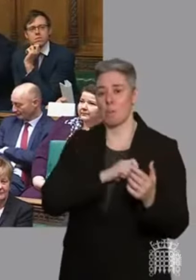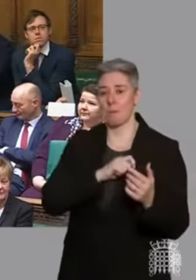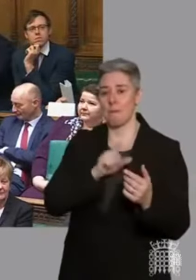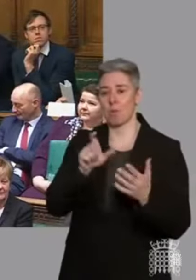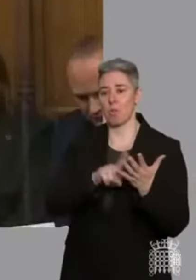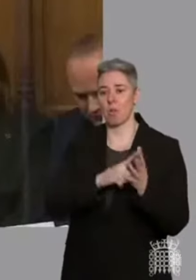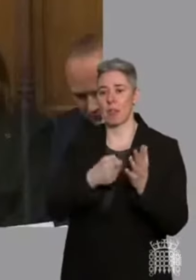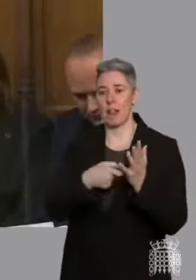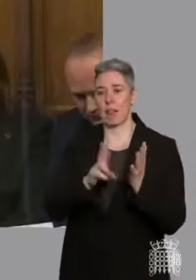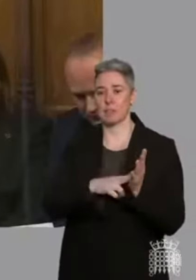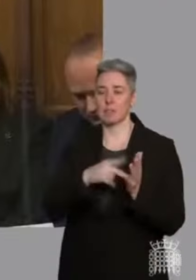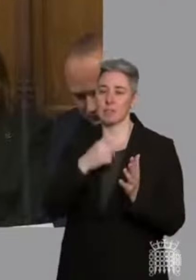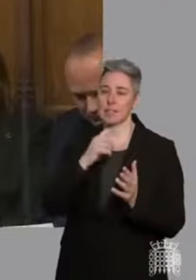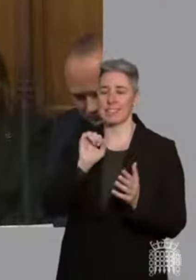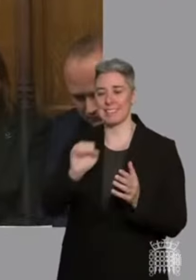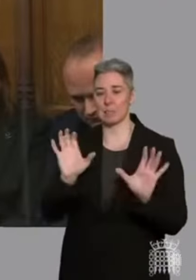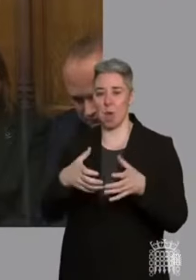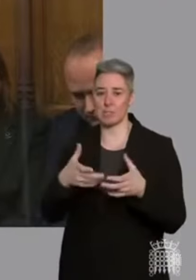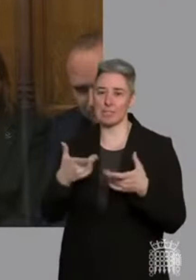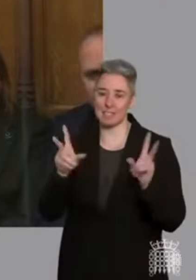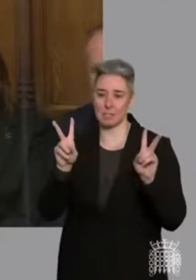to anything